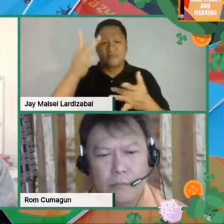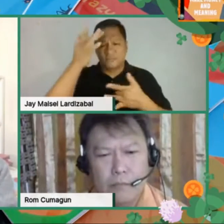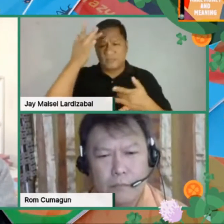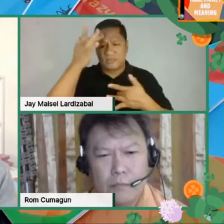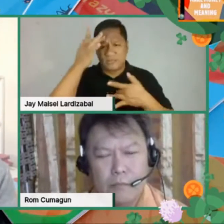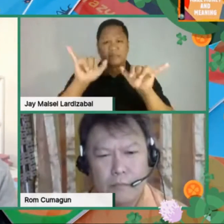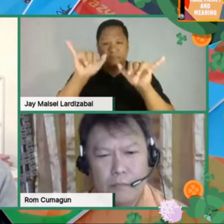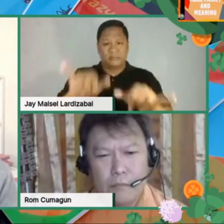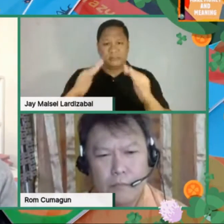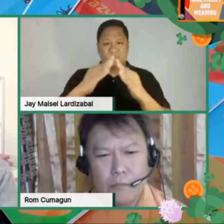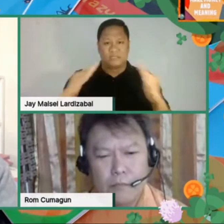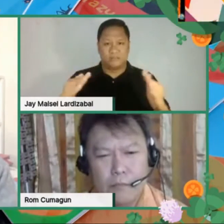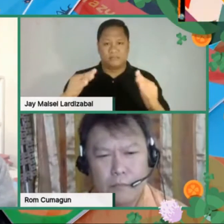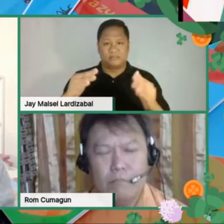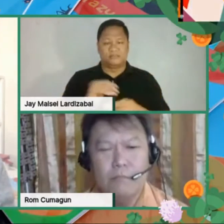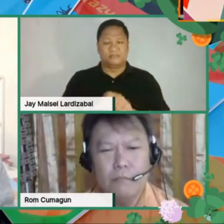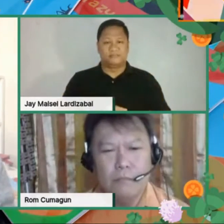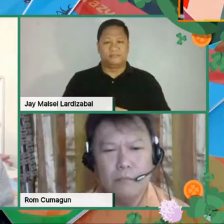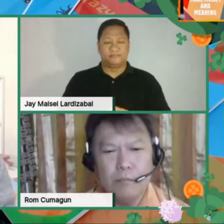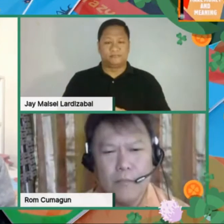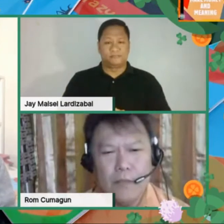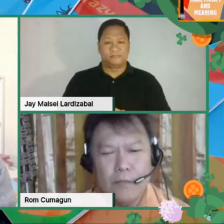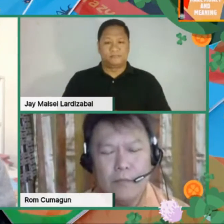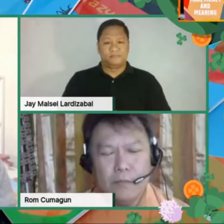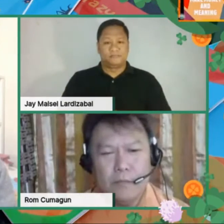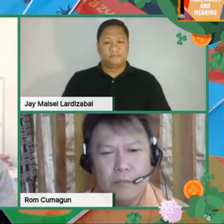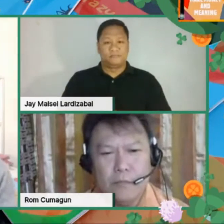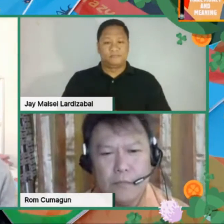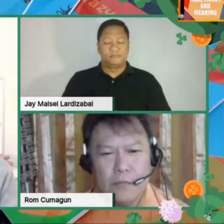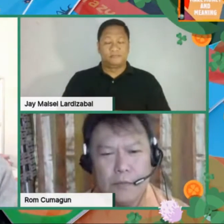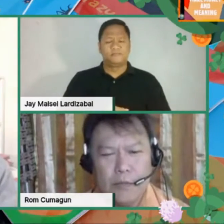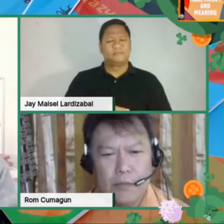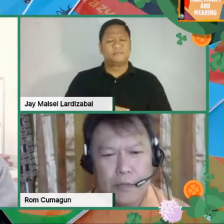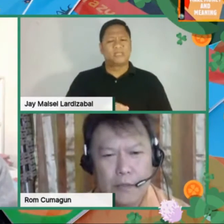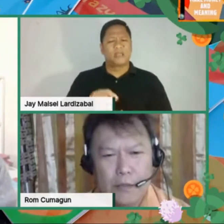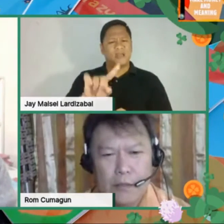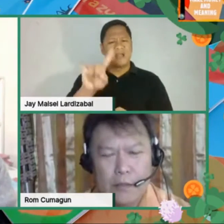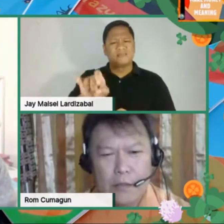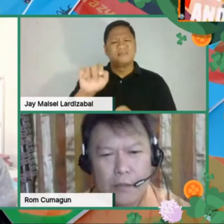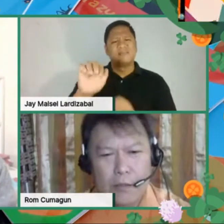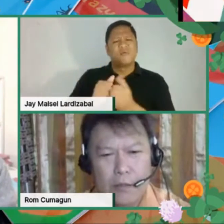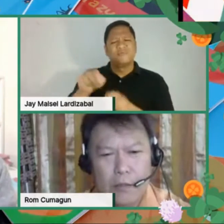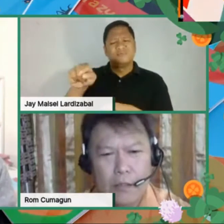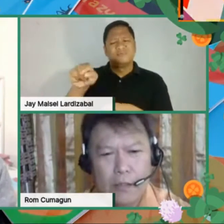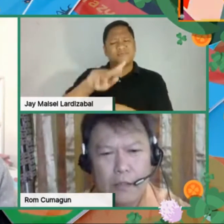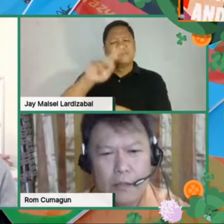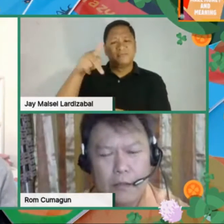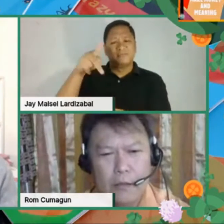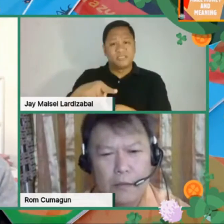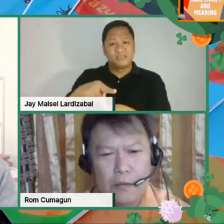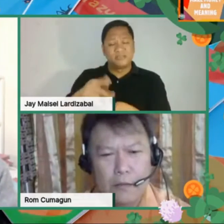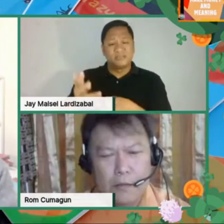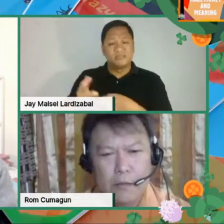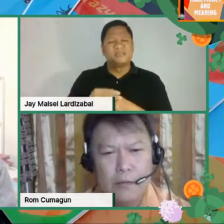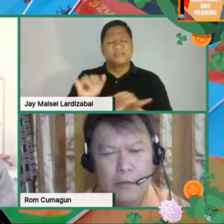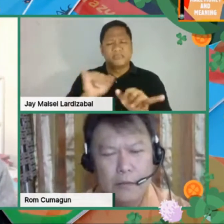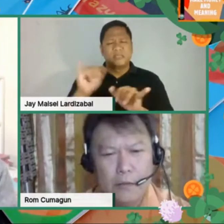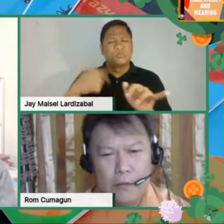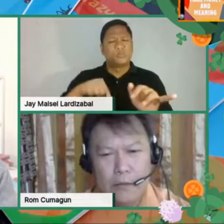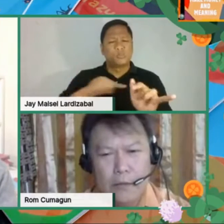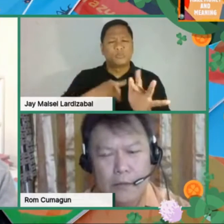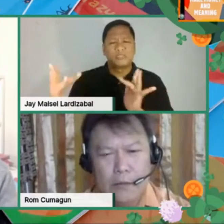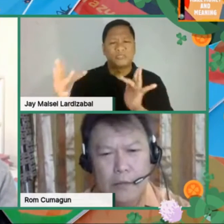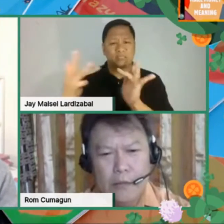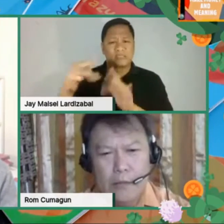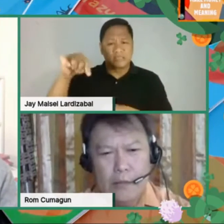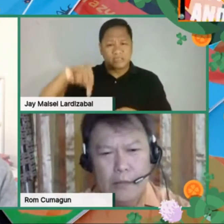and isolate. Yun. So, Mm. kumusta naman dyan sa Pilipinas? We are also keeping tabs on what's happening dyan